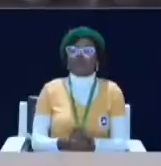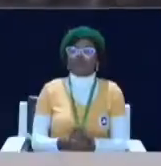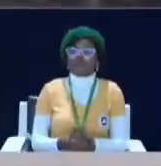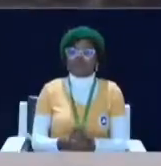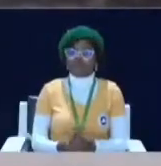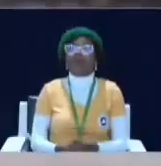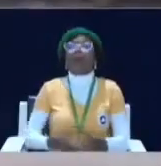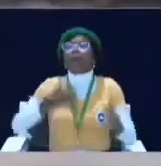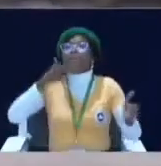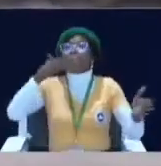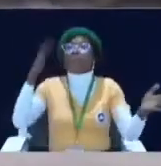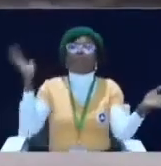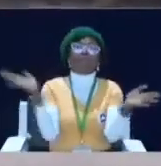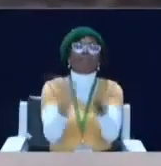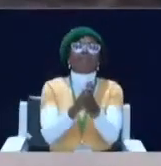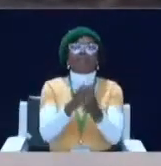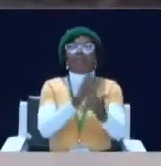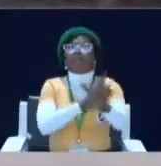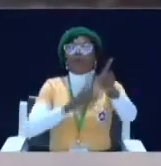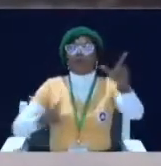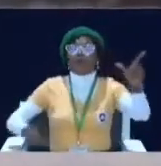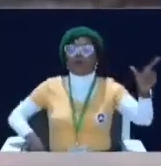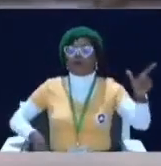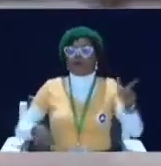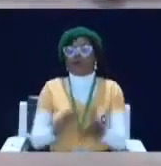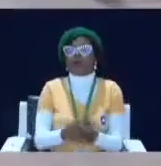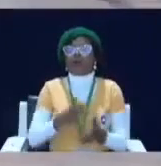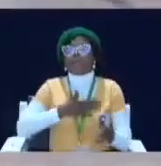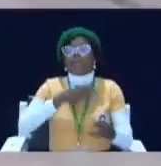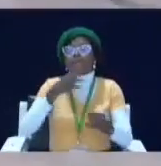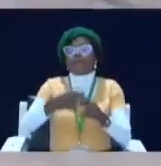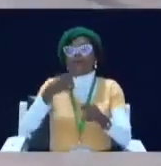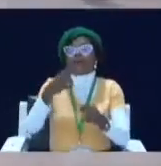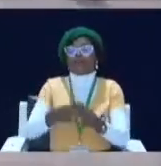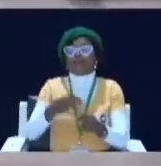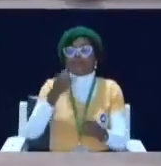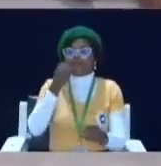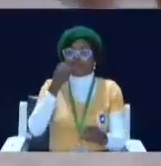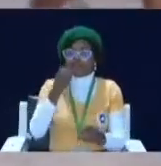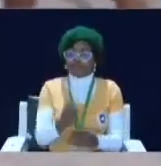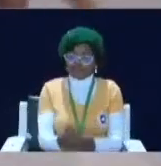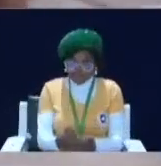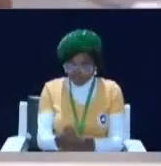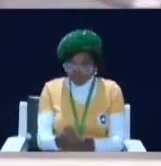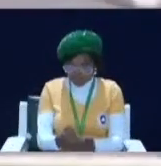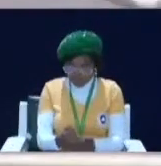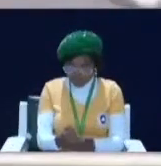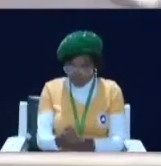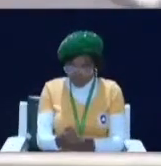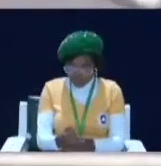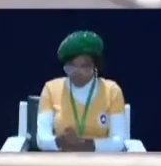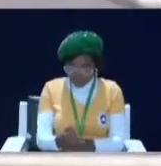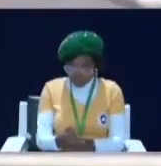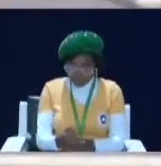Praise the Lord. My name is Praise Semaidion Toibon.